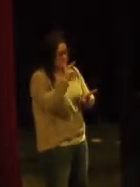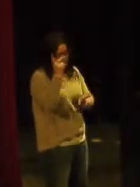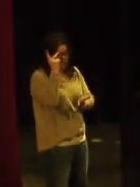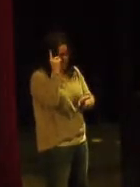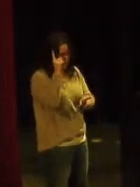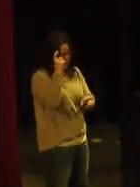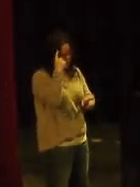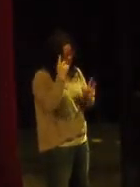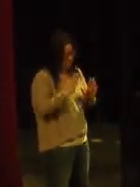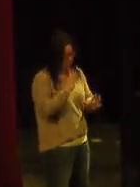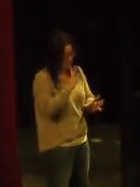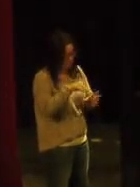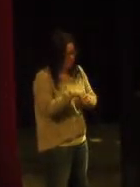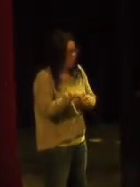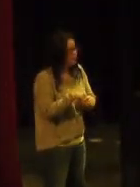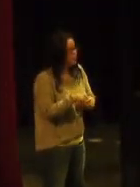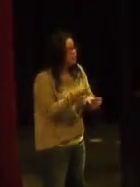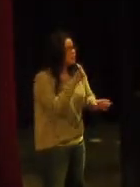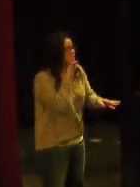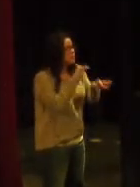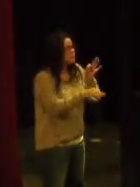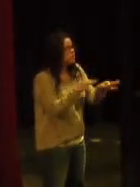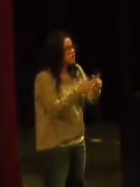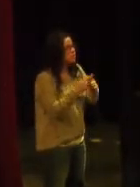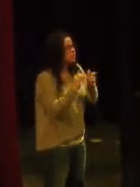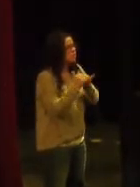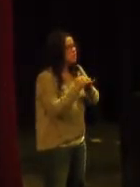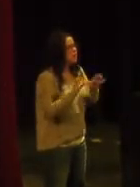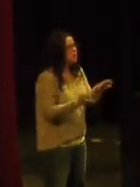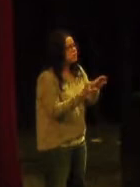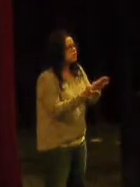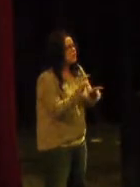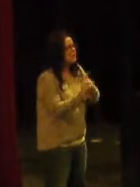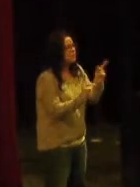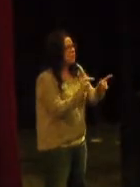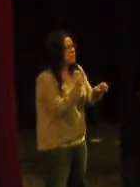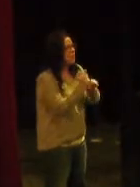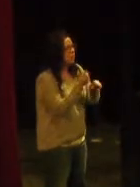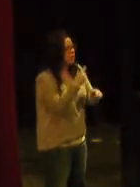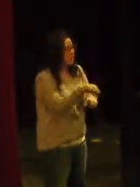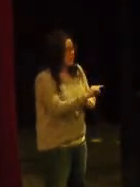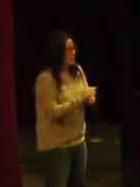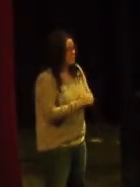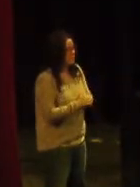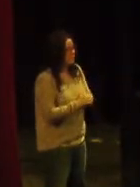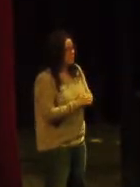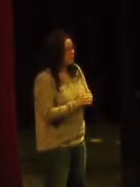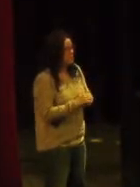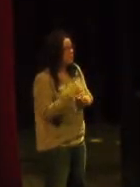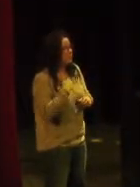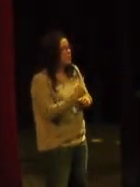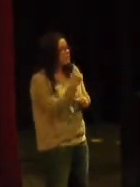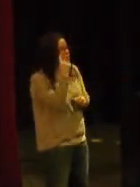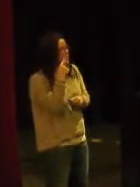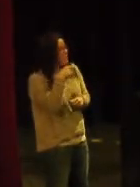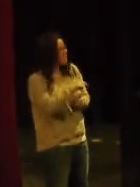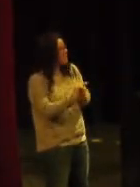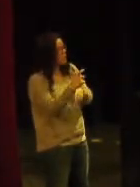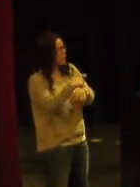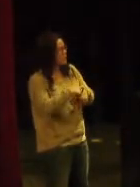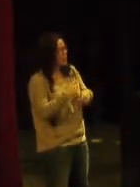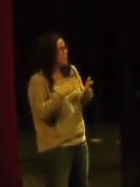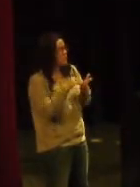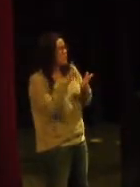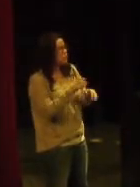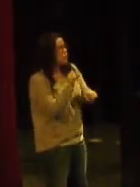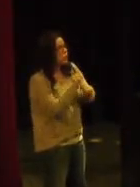be involved in that as well, will be judged by how they treat the people that work for them. And so I think of this all the time when I have student